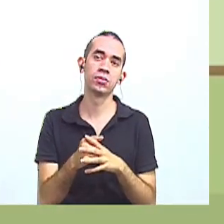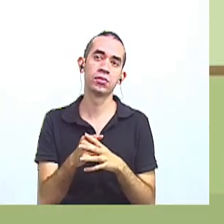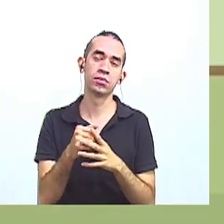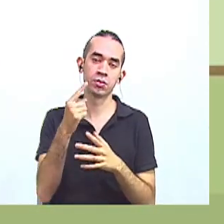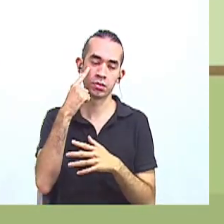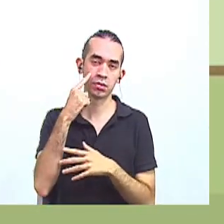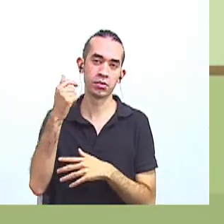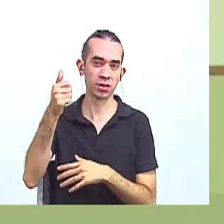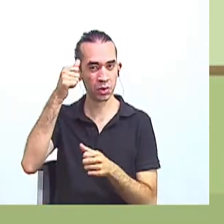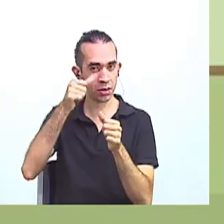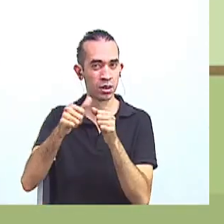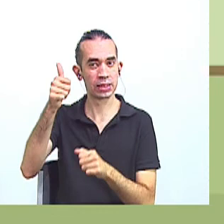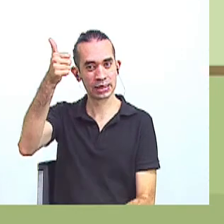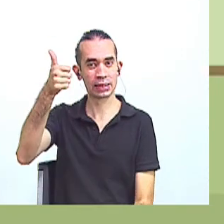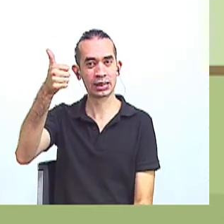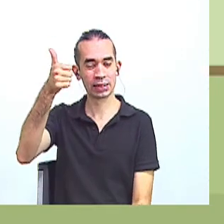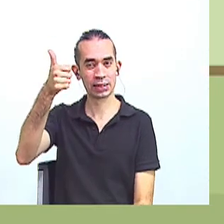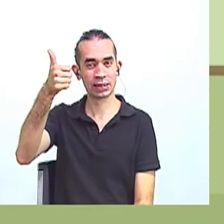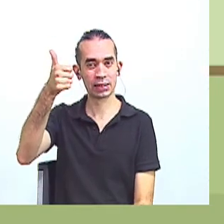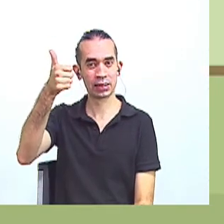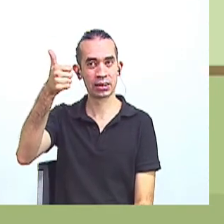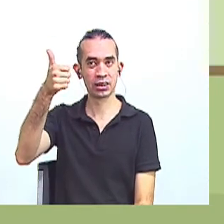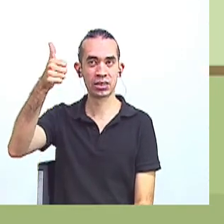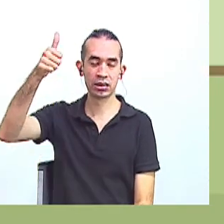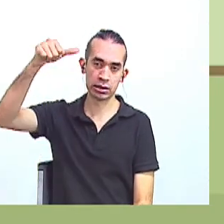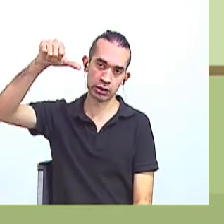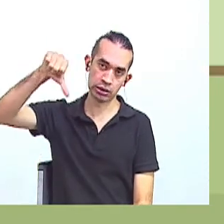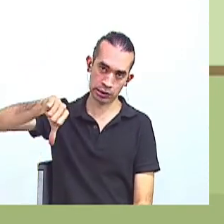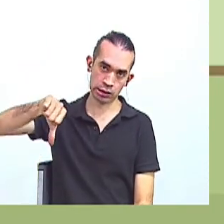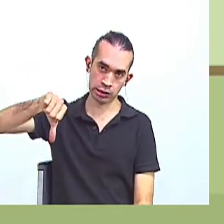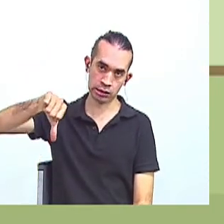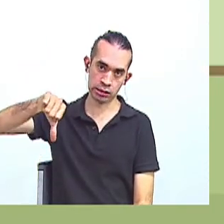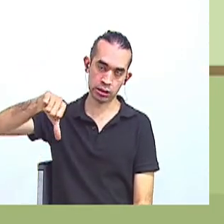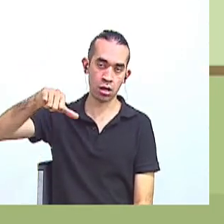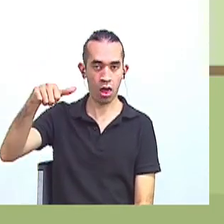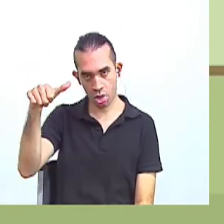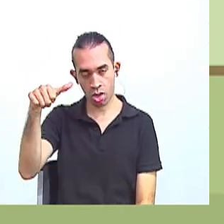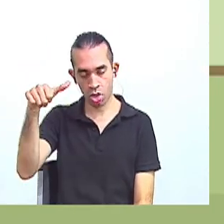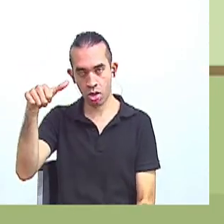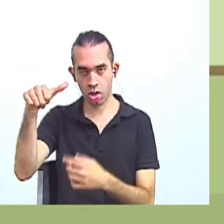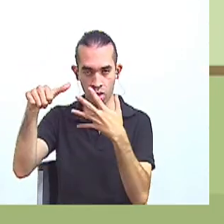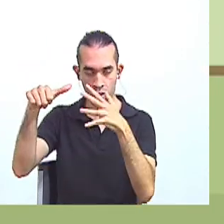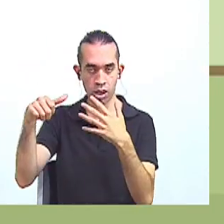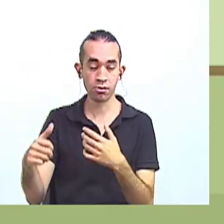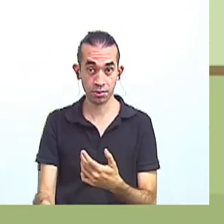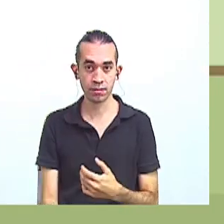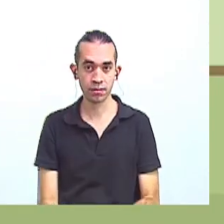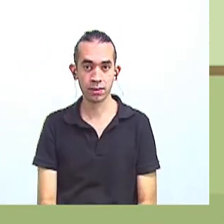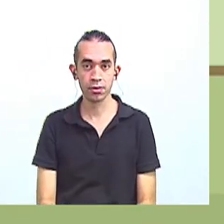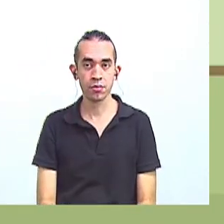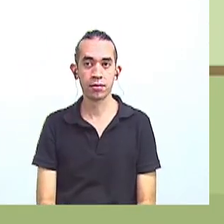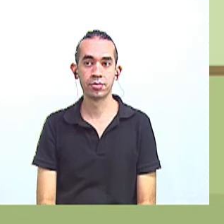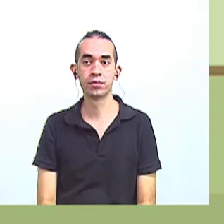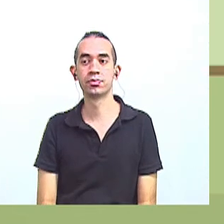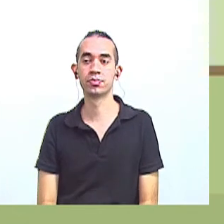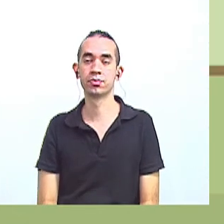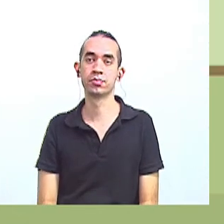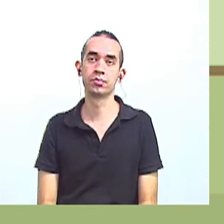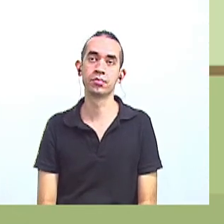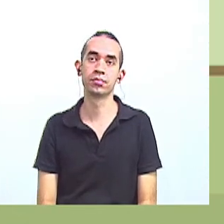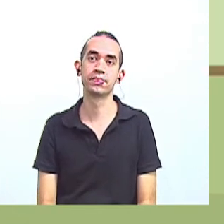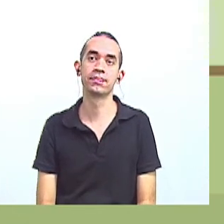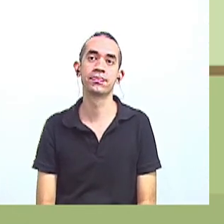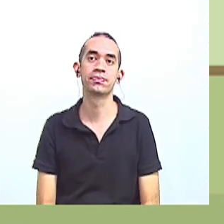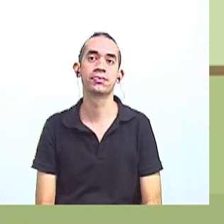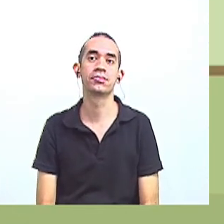the thumbs. We can use thumbs up, thumbs to the middle, and thumbs down. Okay? I'm going to give you the